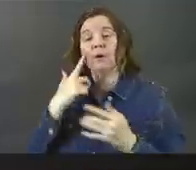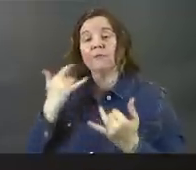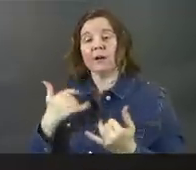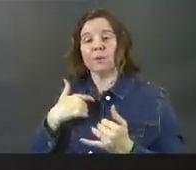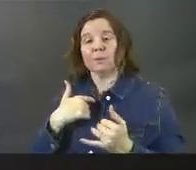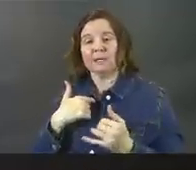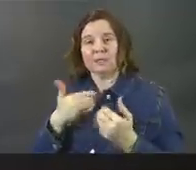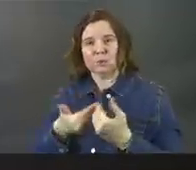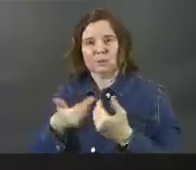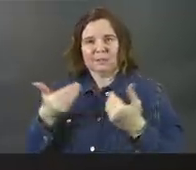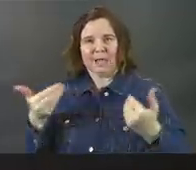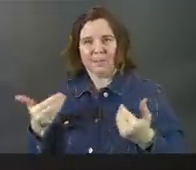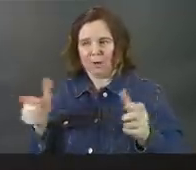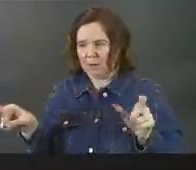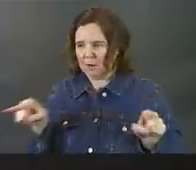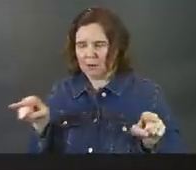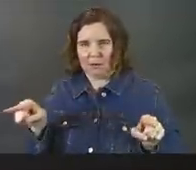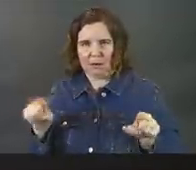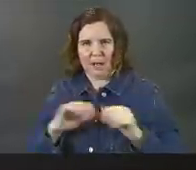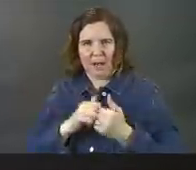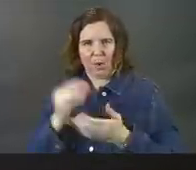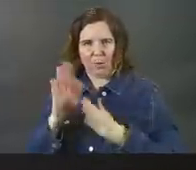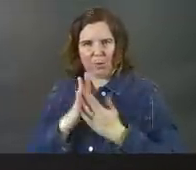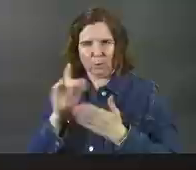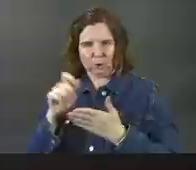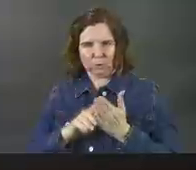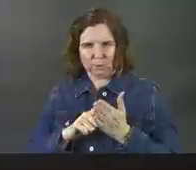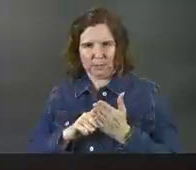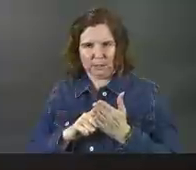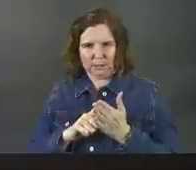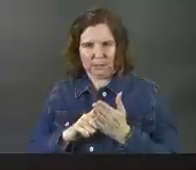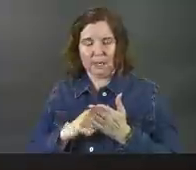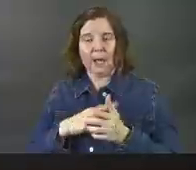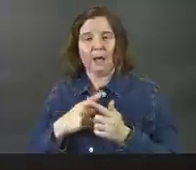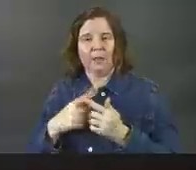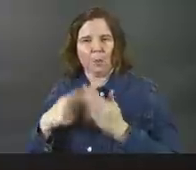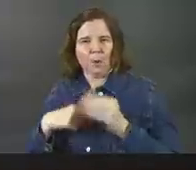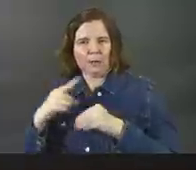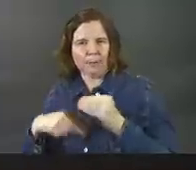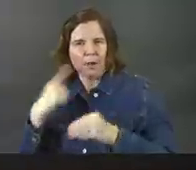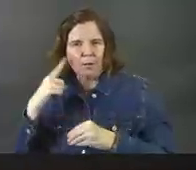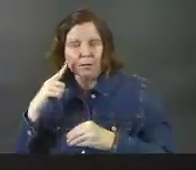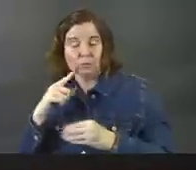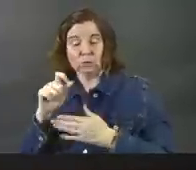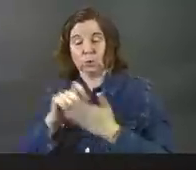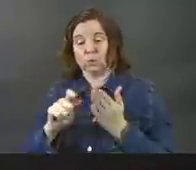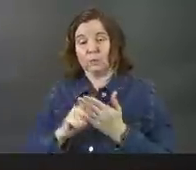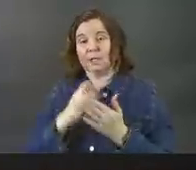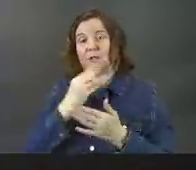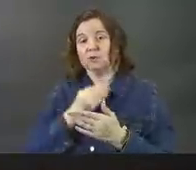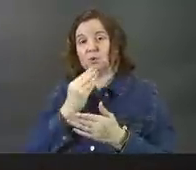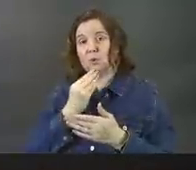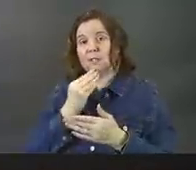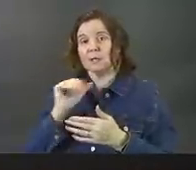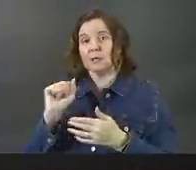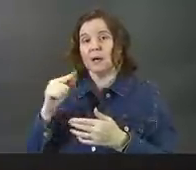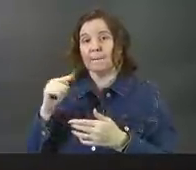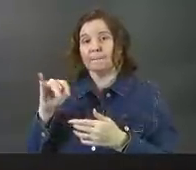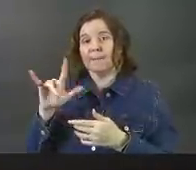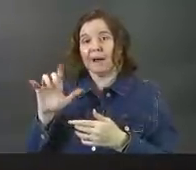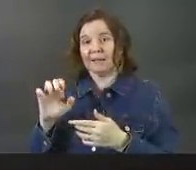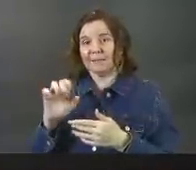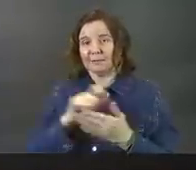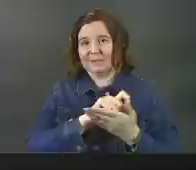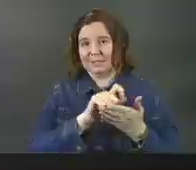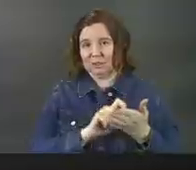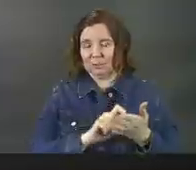now, we need to separate how the book is written from what it's about. So it's written in Jewish apocalypse literature, which is